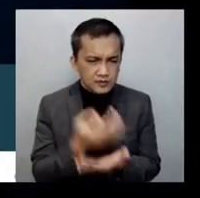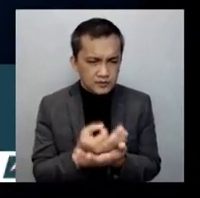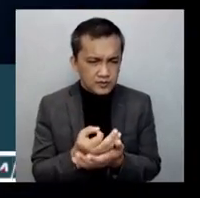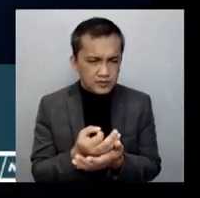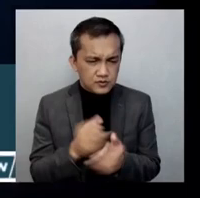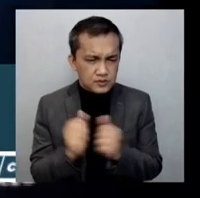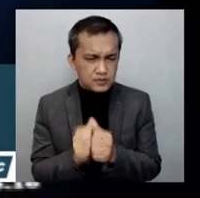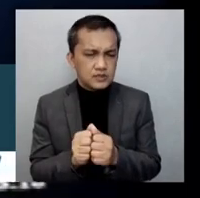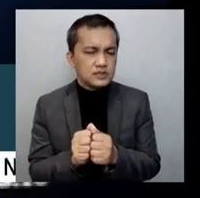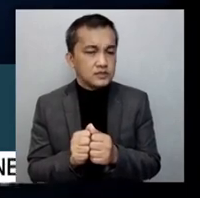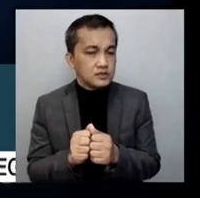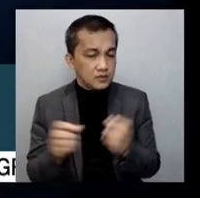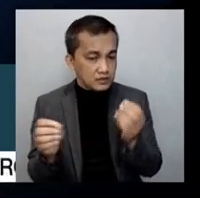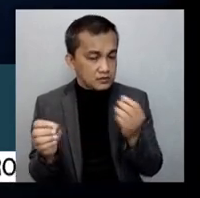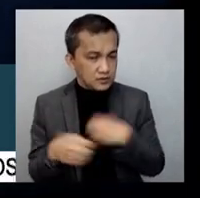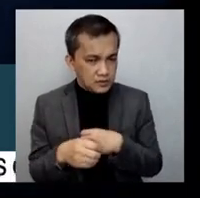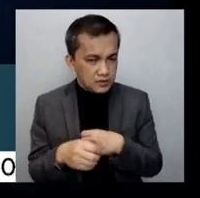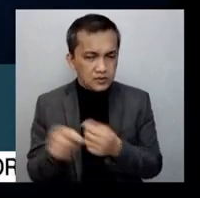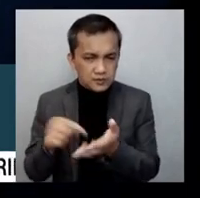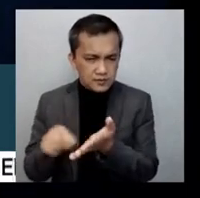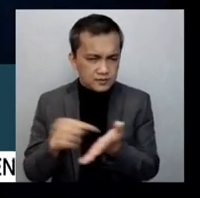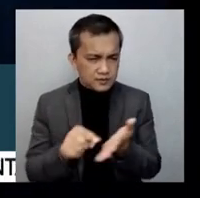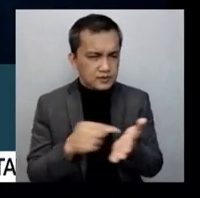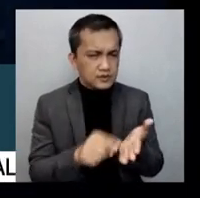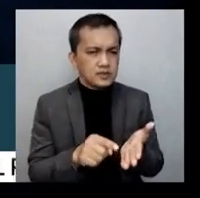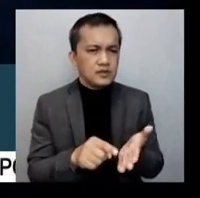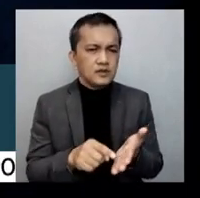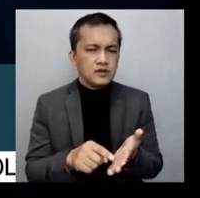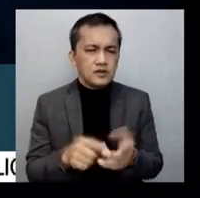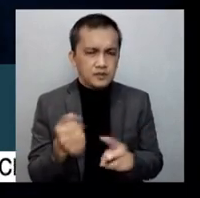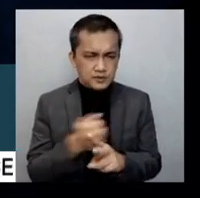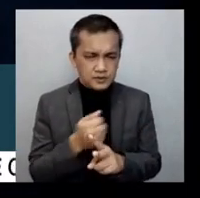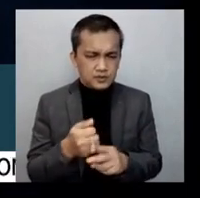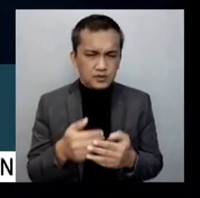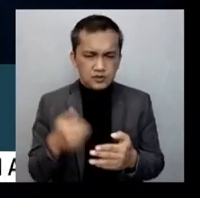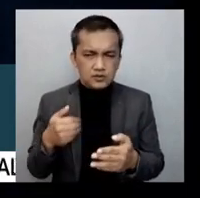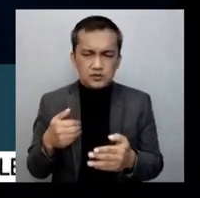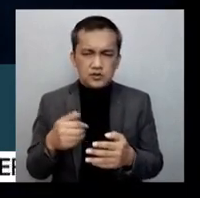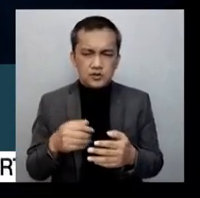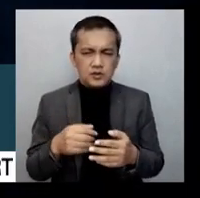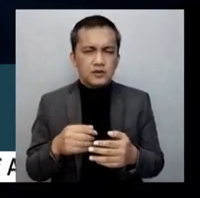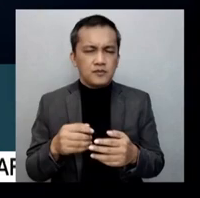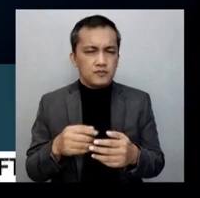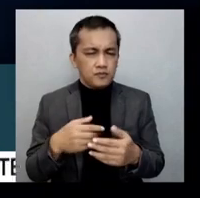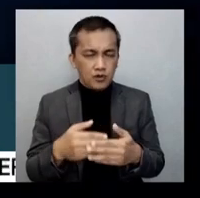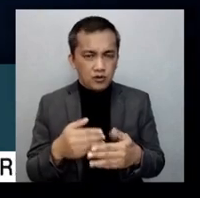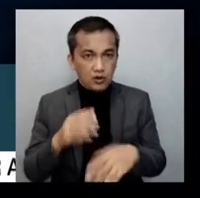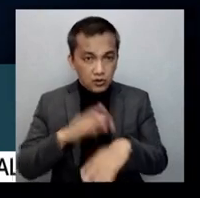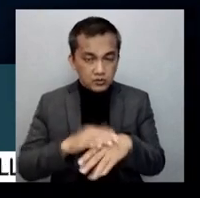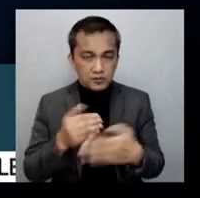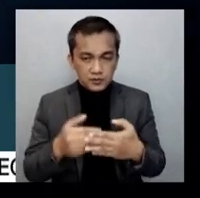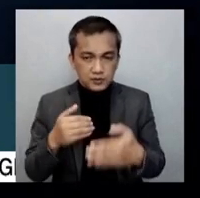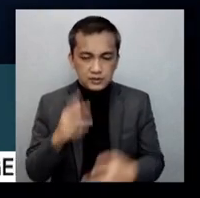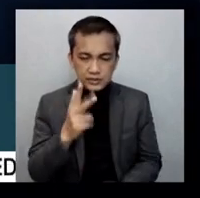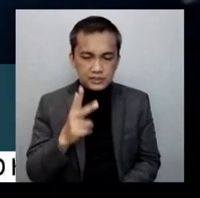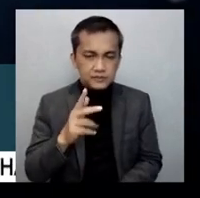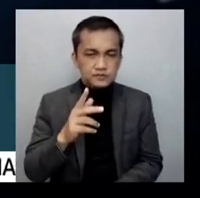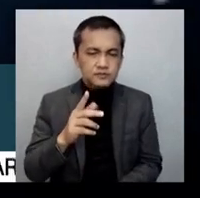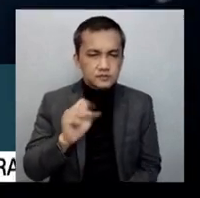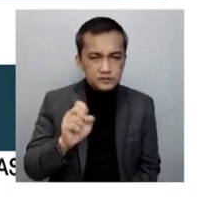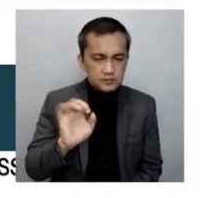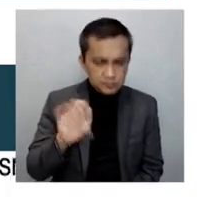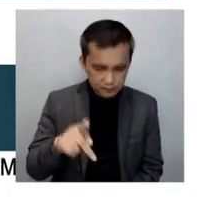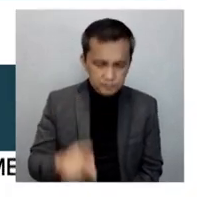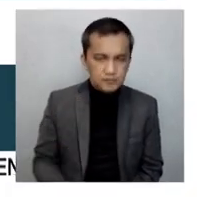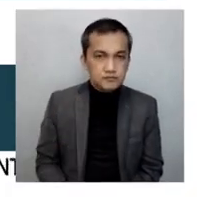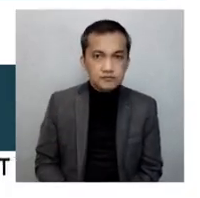office, will be paying all the victims on or before the 30th of September. But